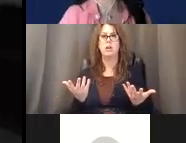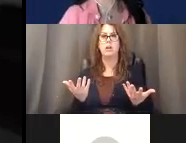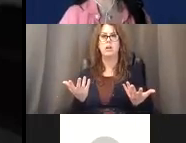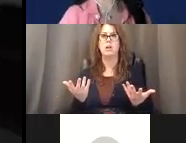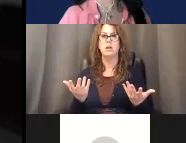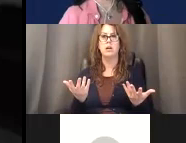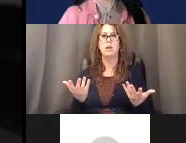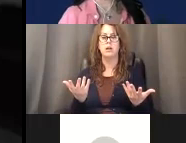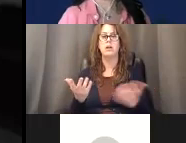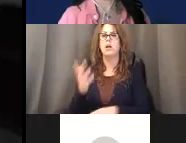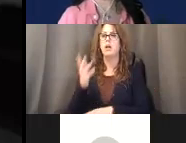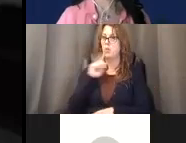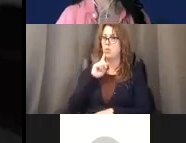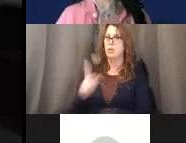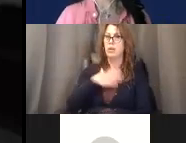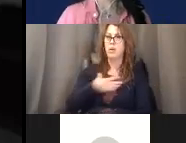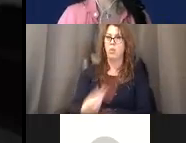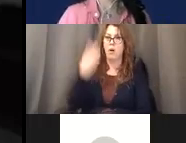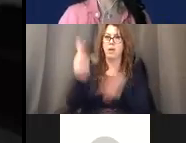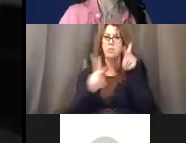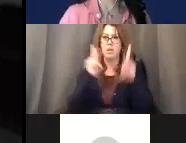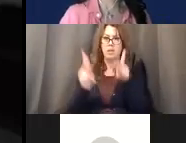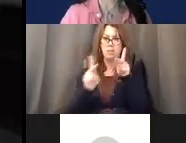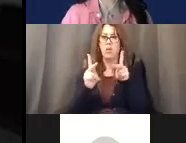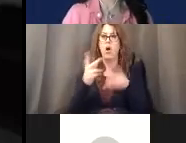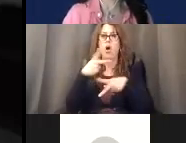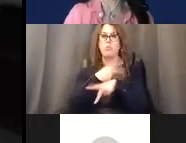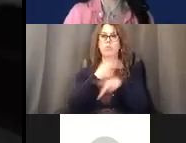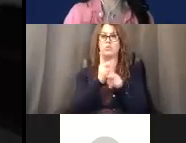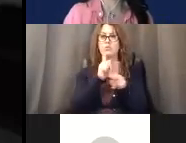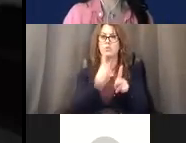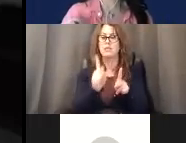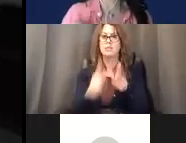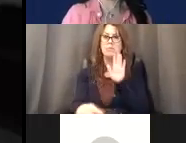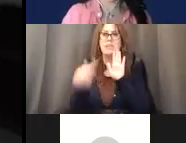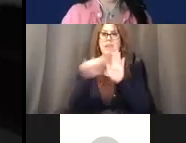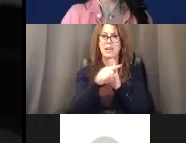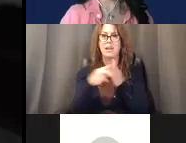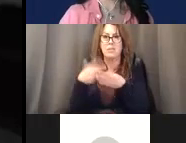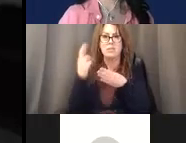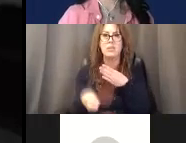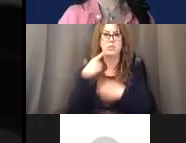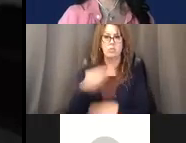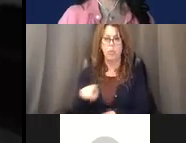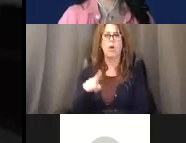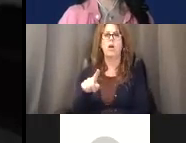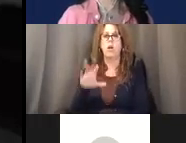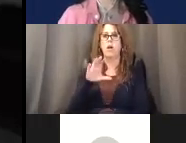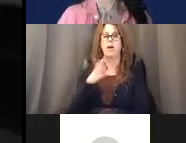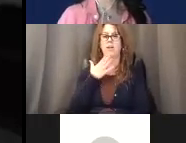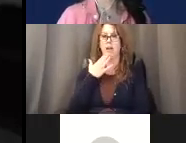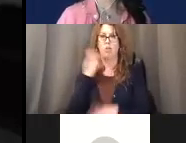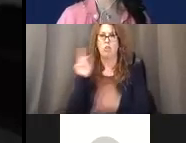adverse outcomes for people of color. But what's important here is to remember that this is the normalization that really